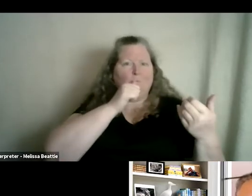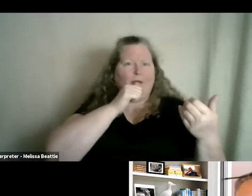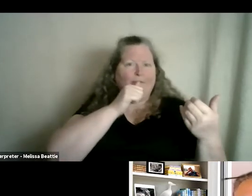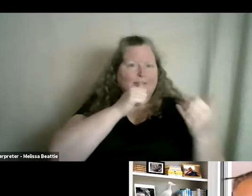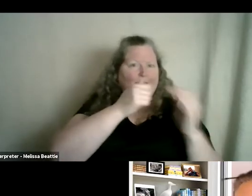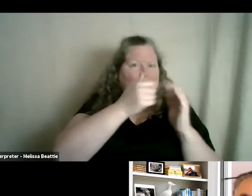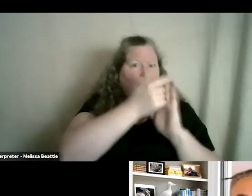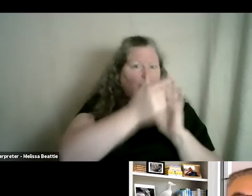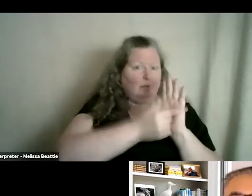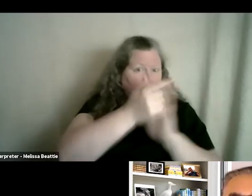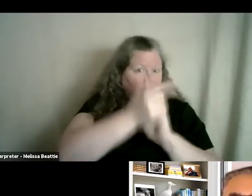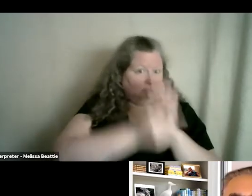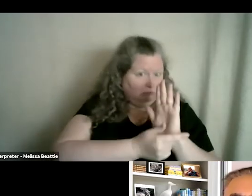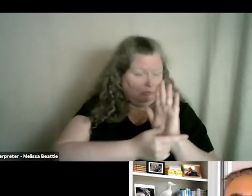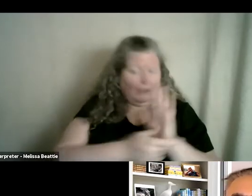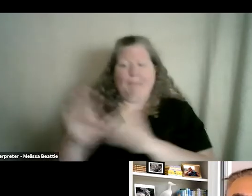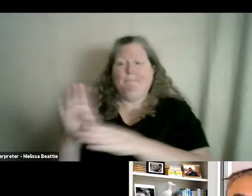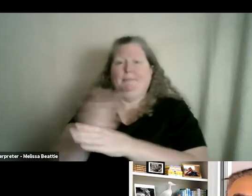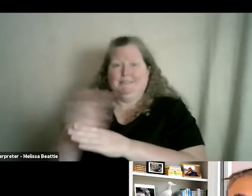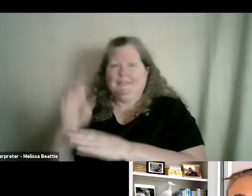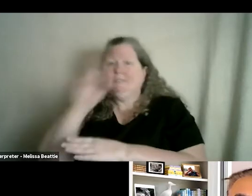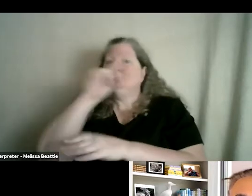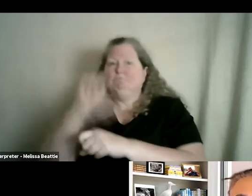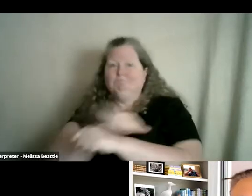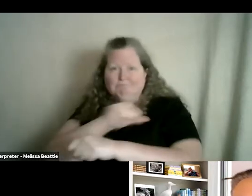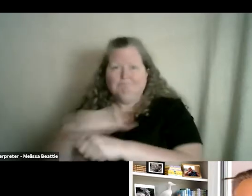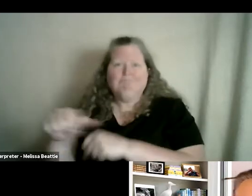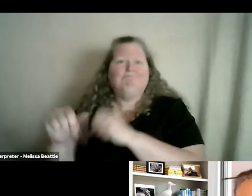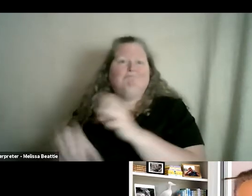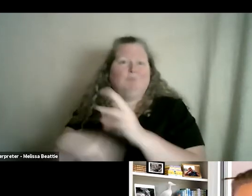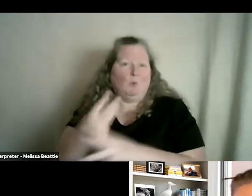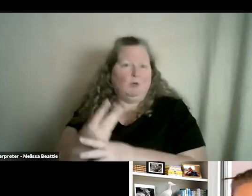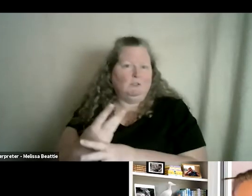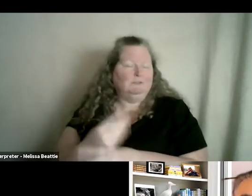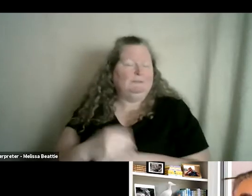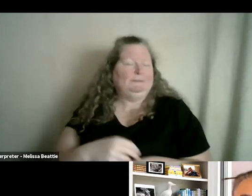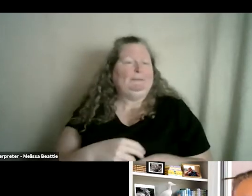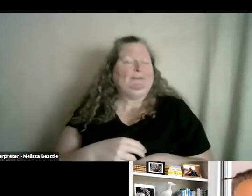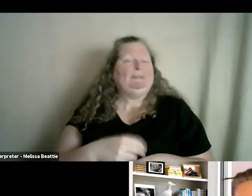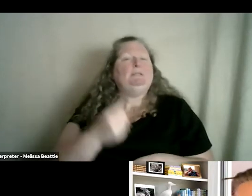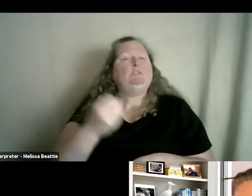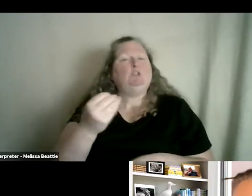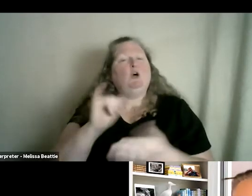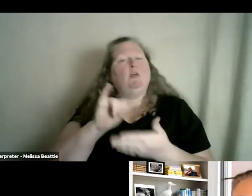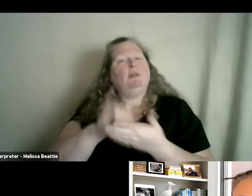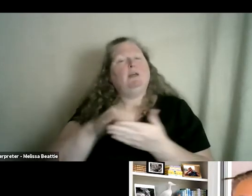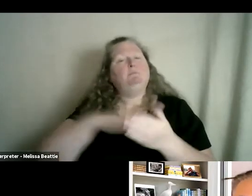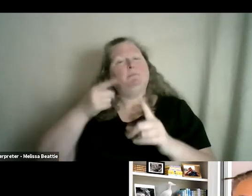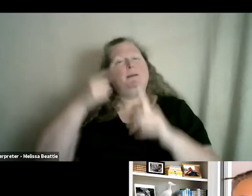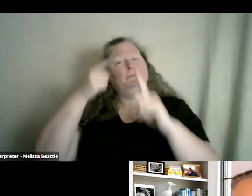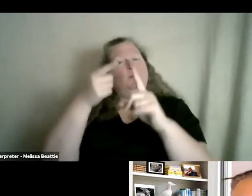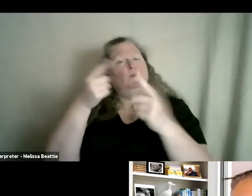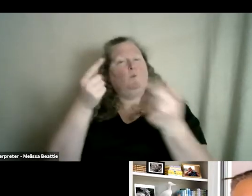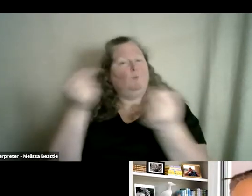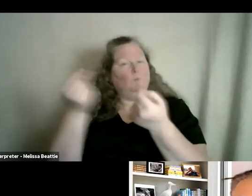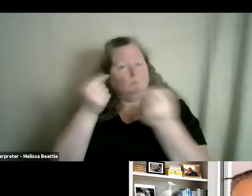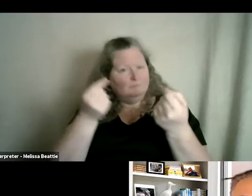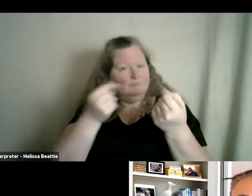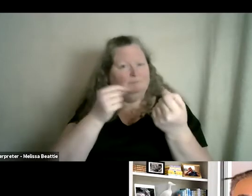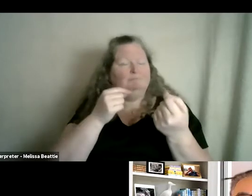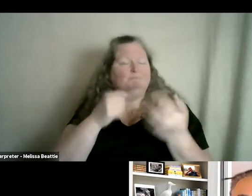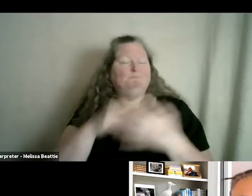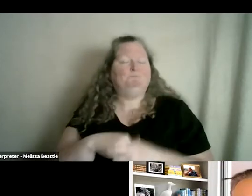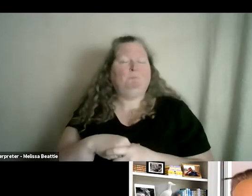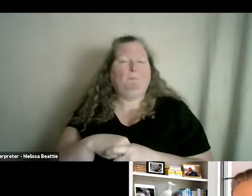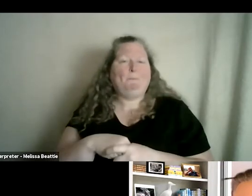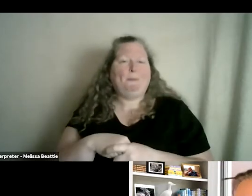legislation and business reality. So this is where I wanted to stay, and I wanted to, I'm